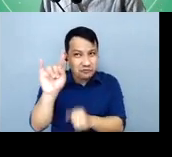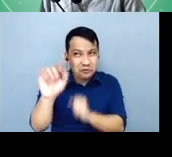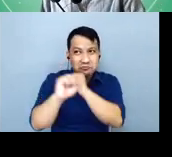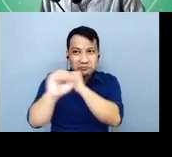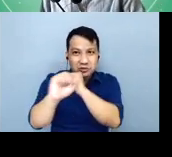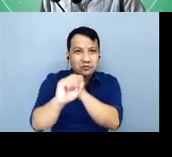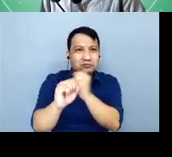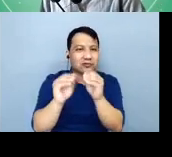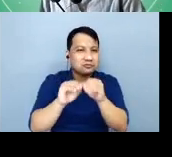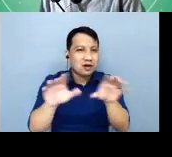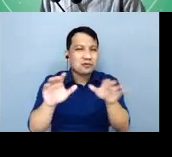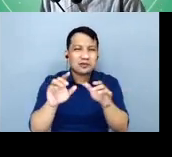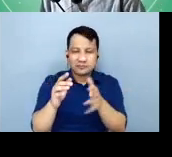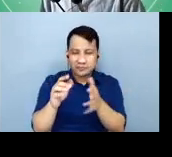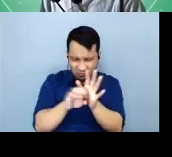industrial products like,